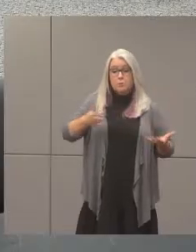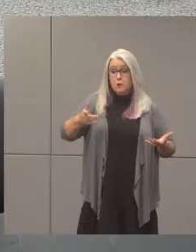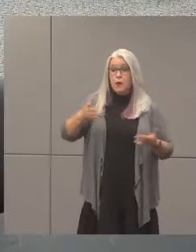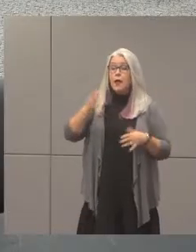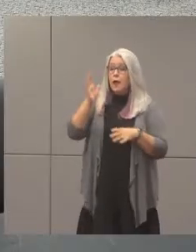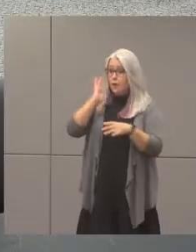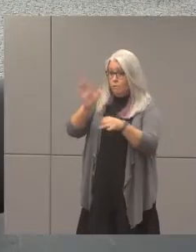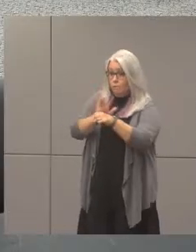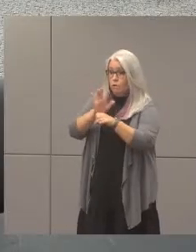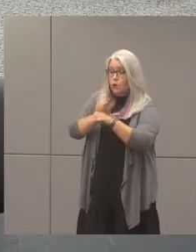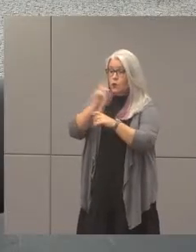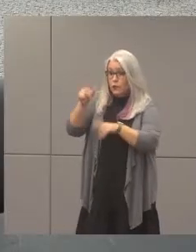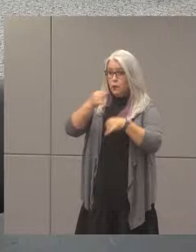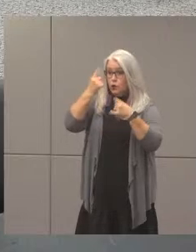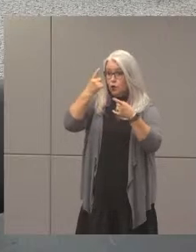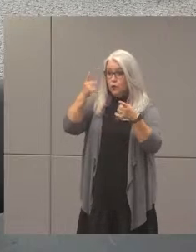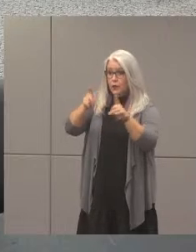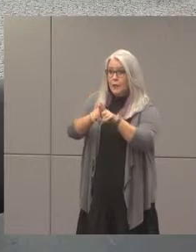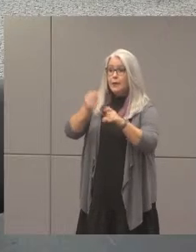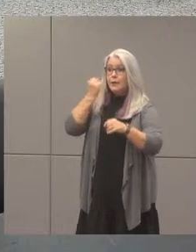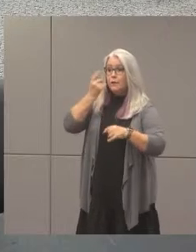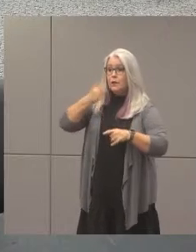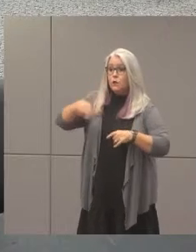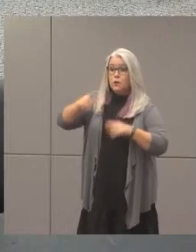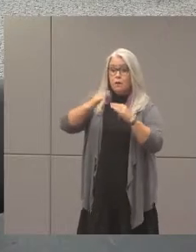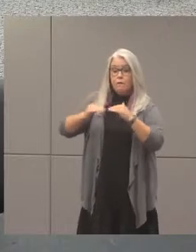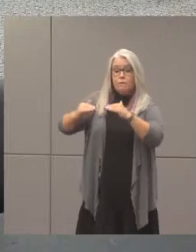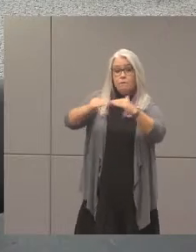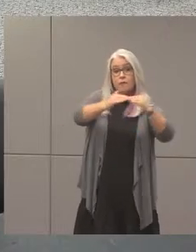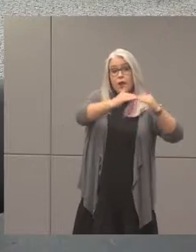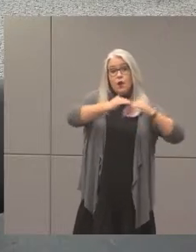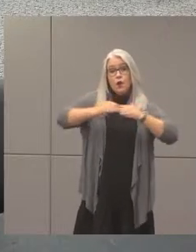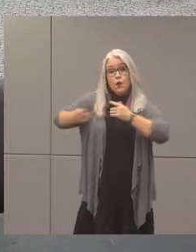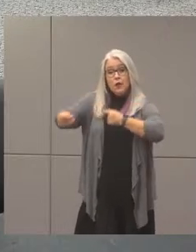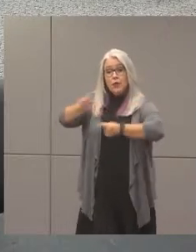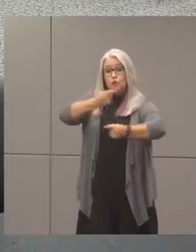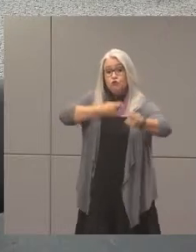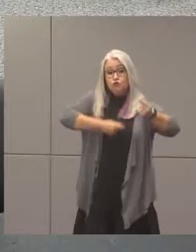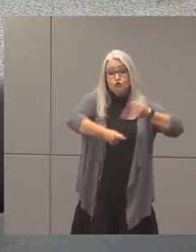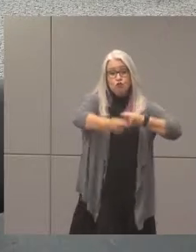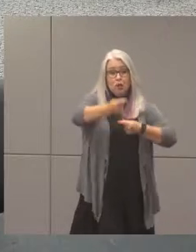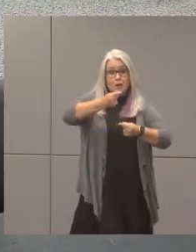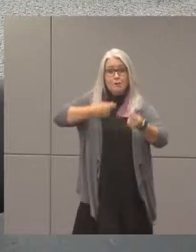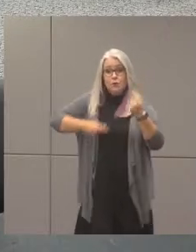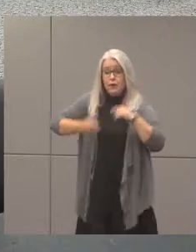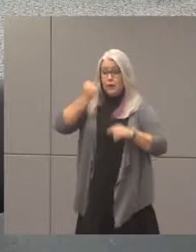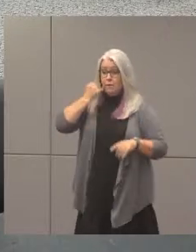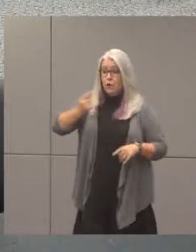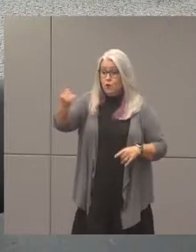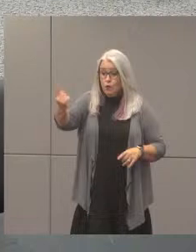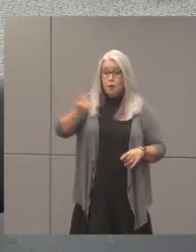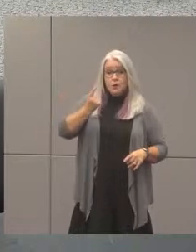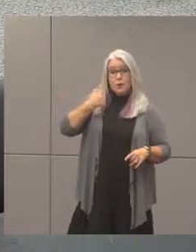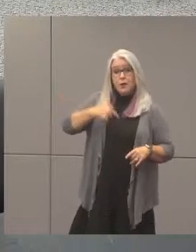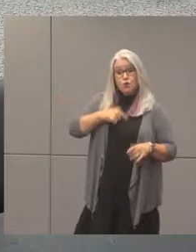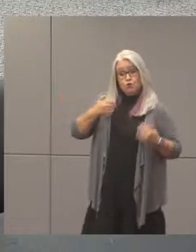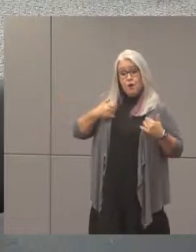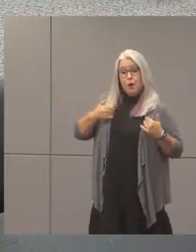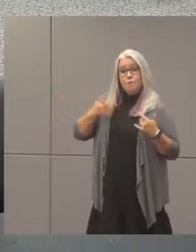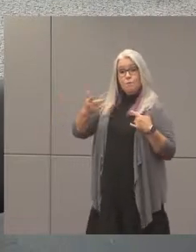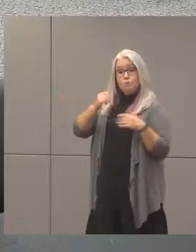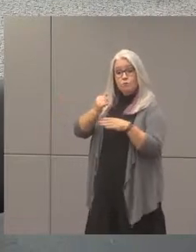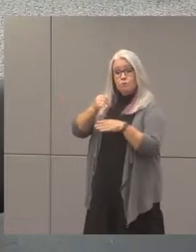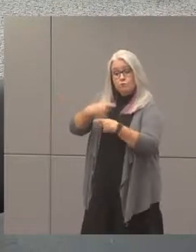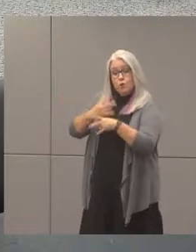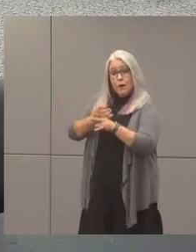you if this were a fair exchange. If this were an exchange truly where they were coming to us and saying, we have this product and